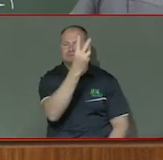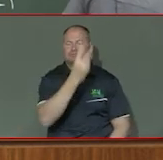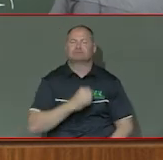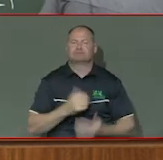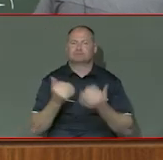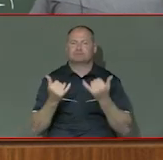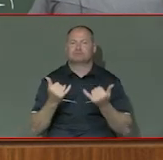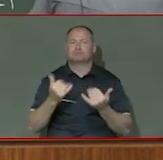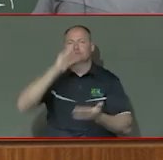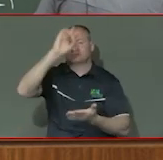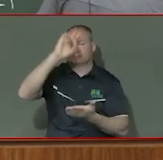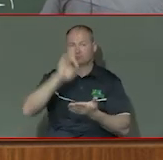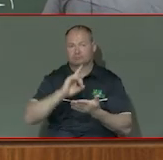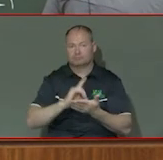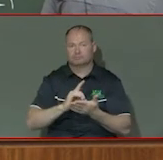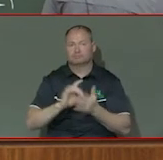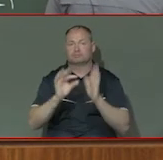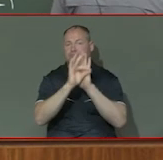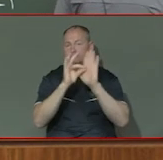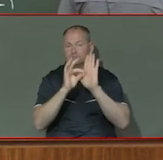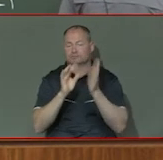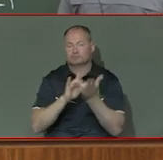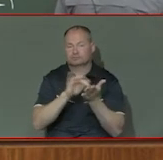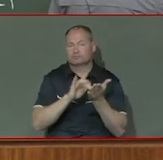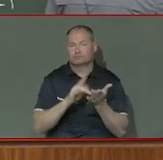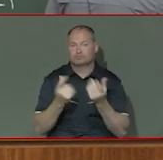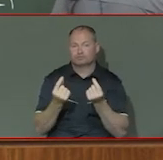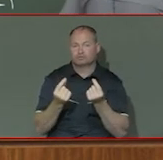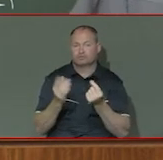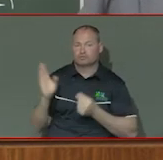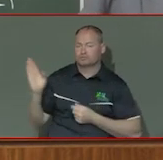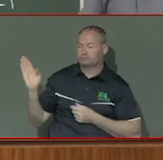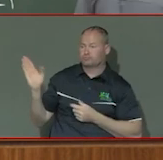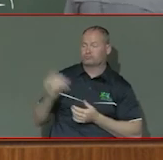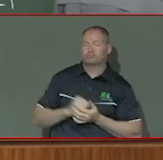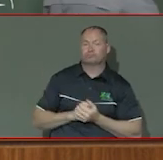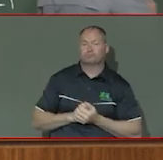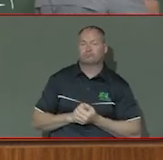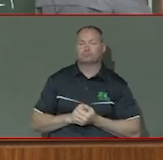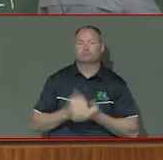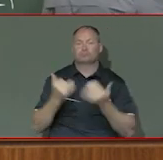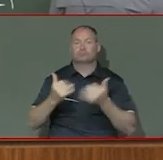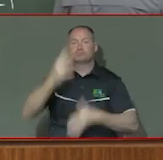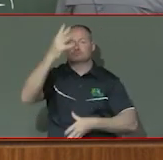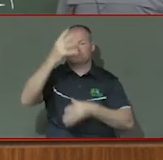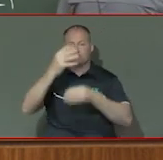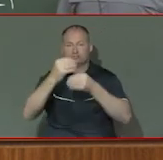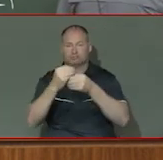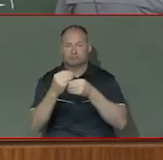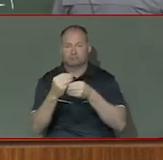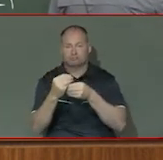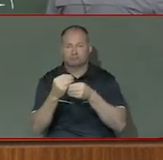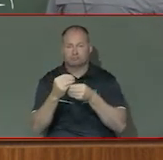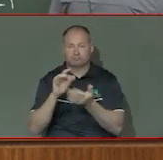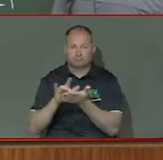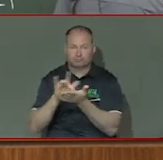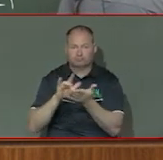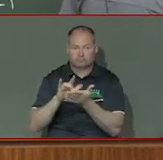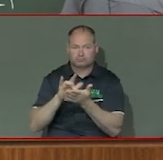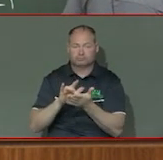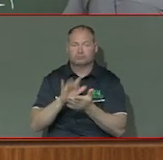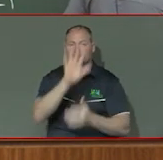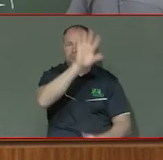is 180 degrees minus theta. Now the sine of 180 degrees minus theta in the second quadrant, sine